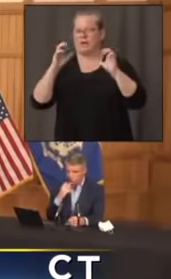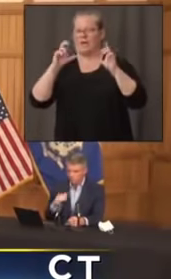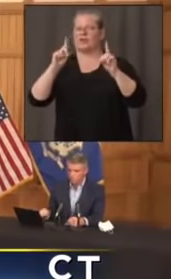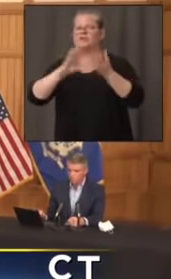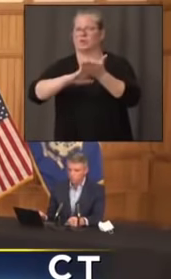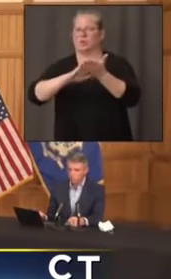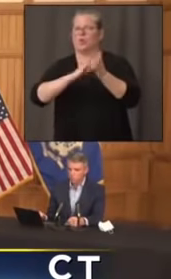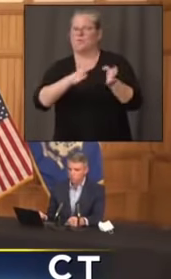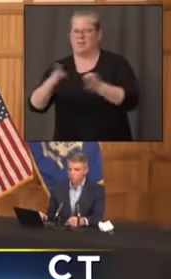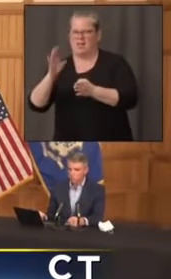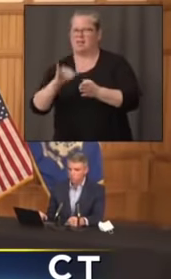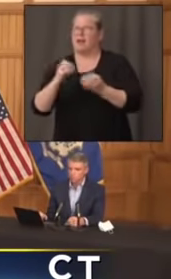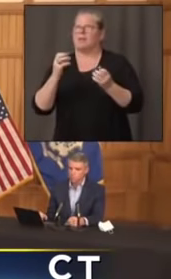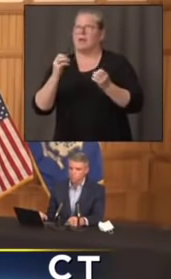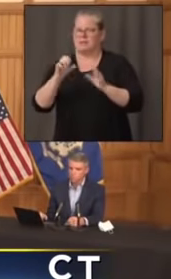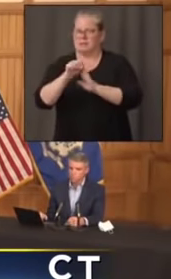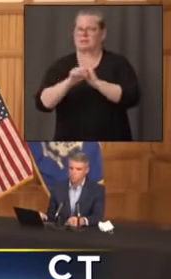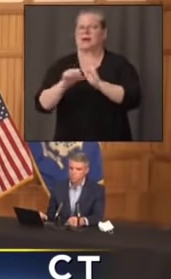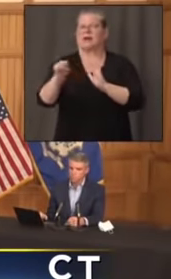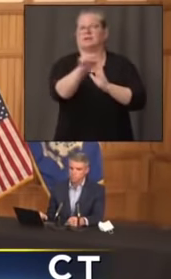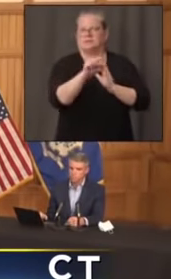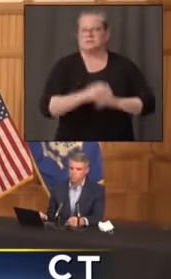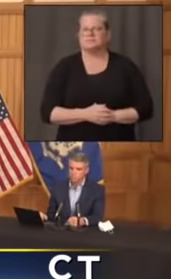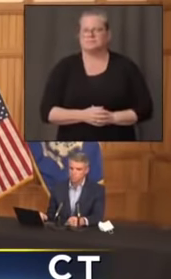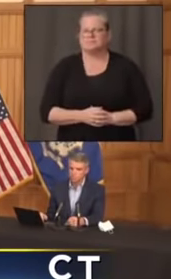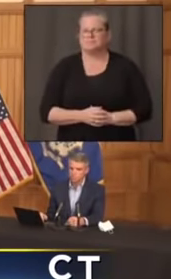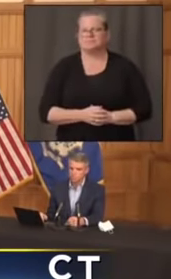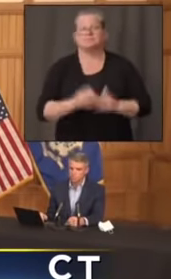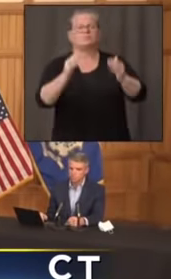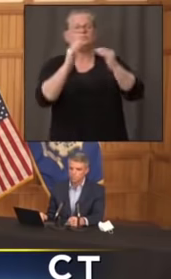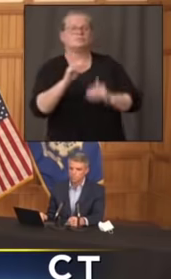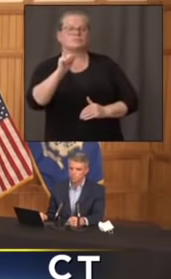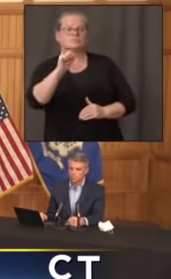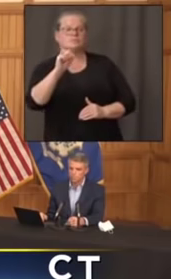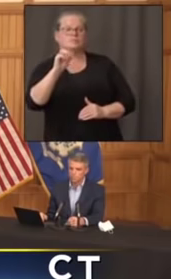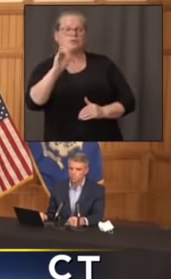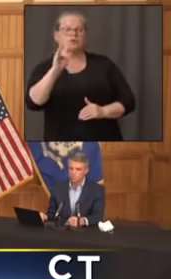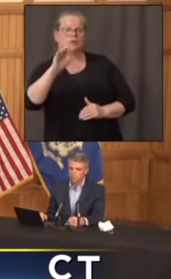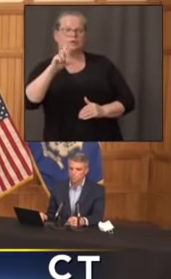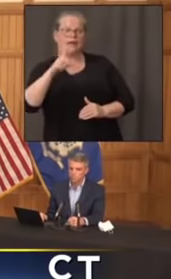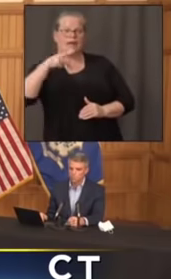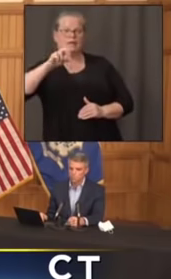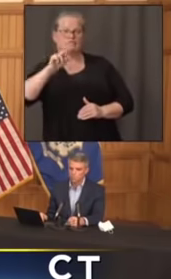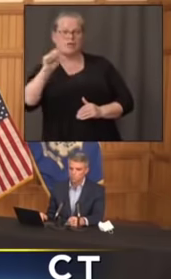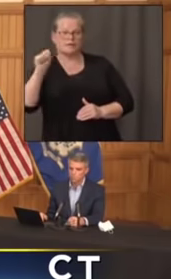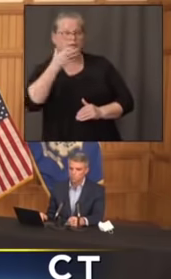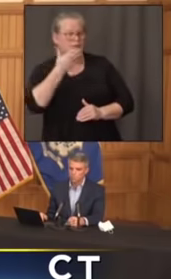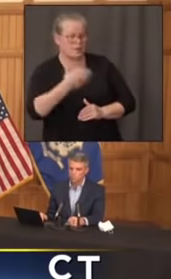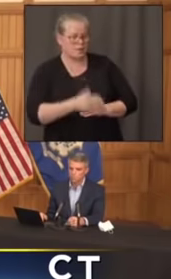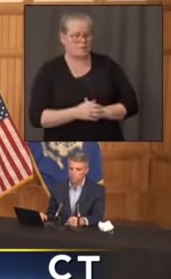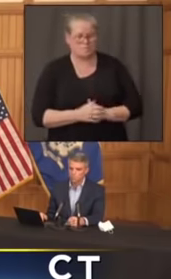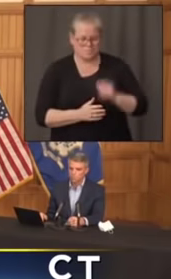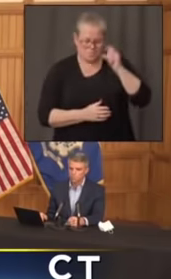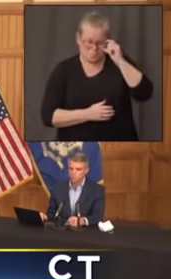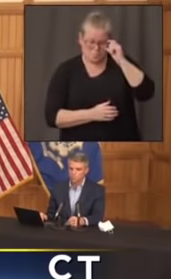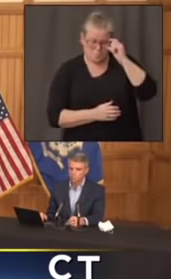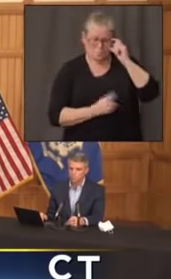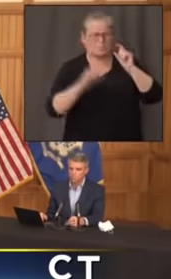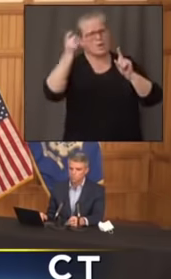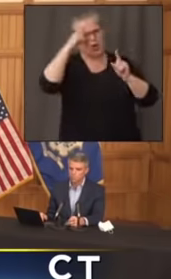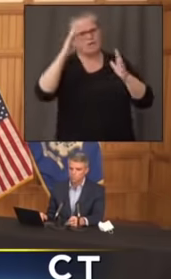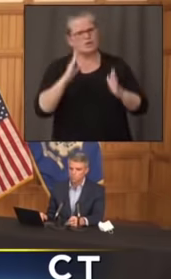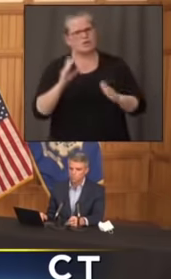The Associated Press. Thanks, Max. Good afternoon, Governor and everyone. Governor, what is the latest daily